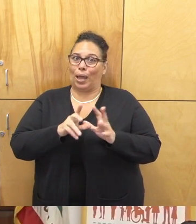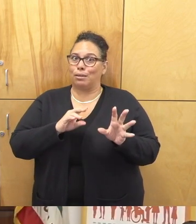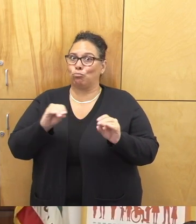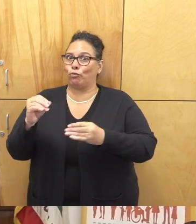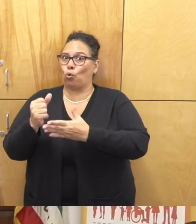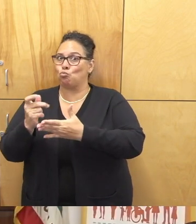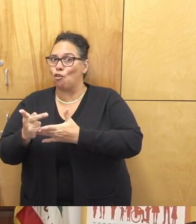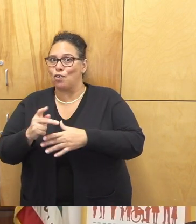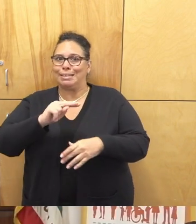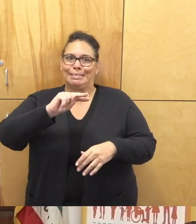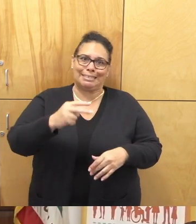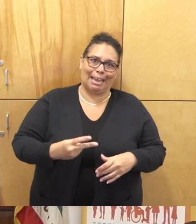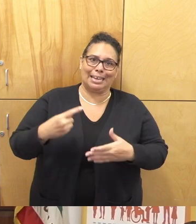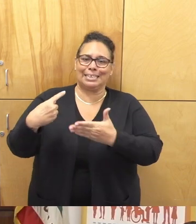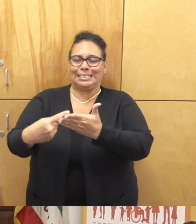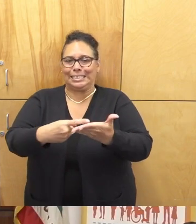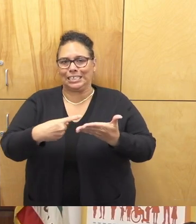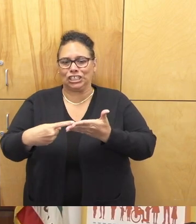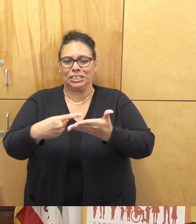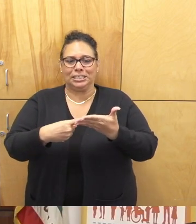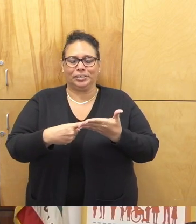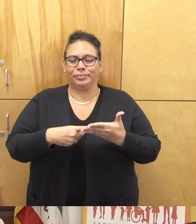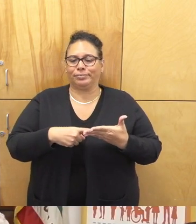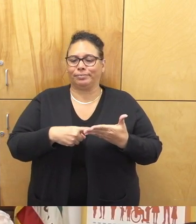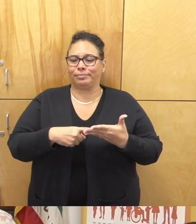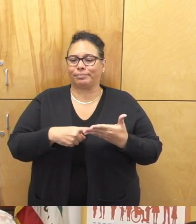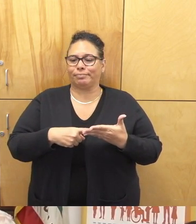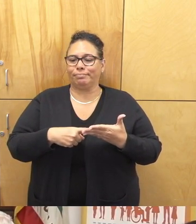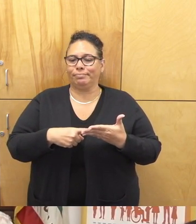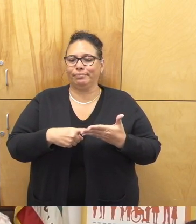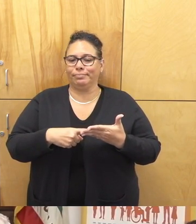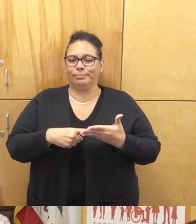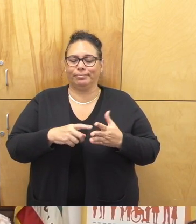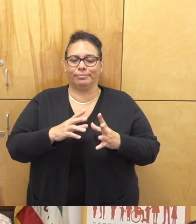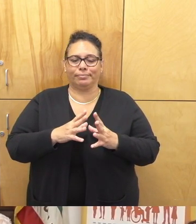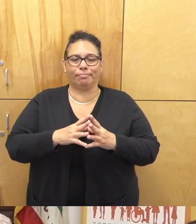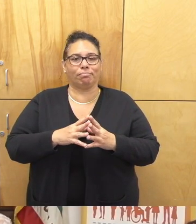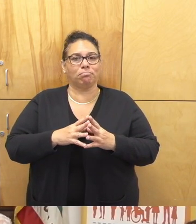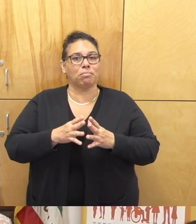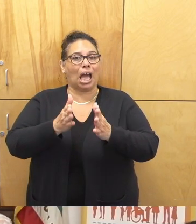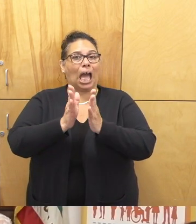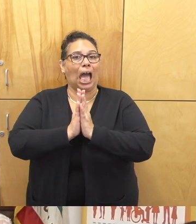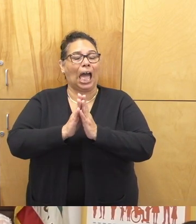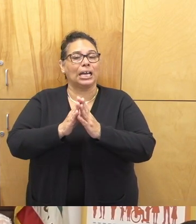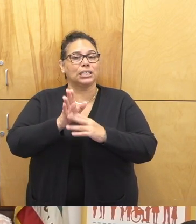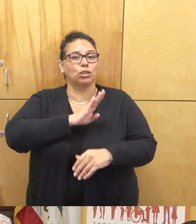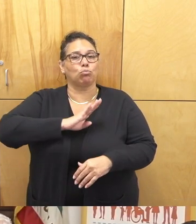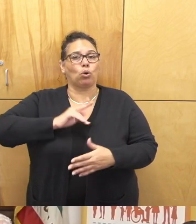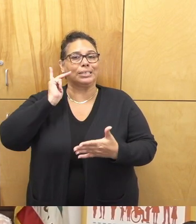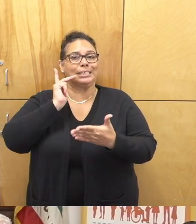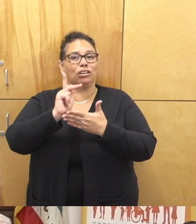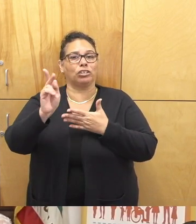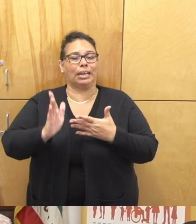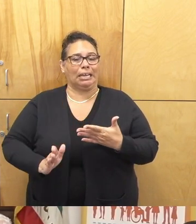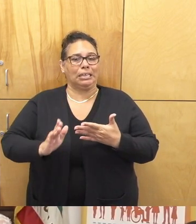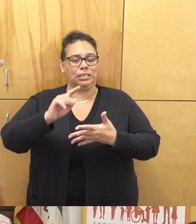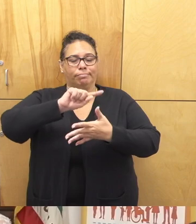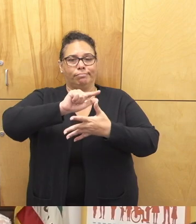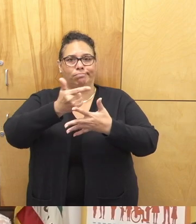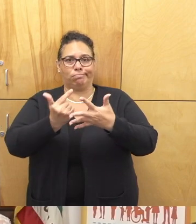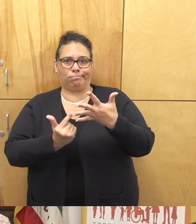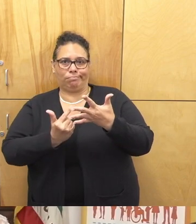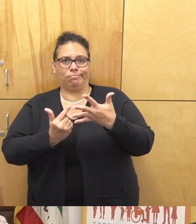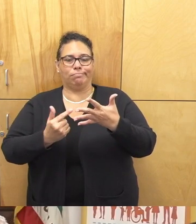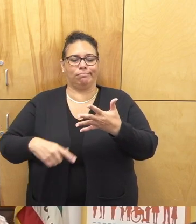Any discussion on this item? Any further discussion? Then I'll ask our secretary to take a roll call